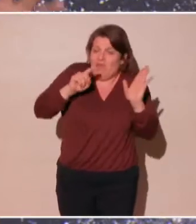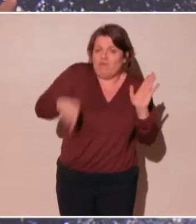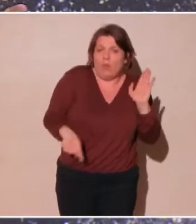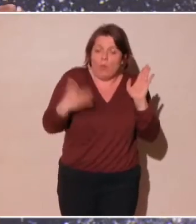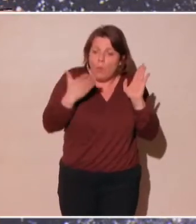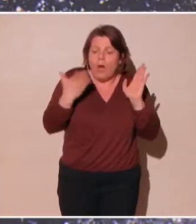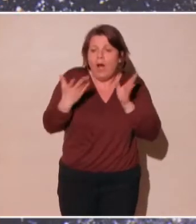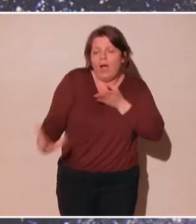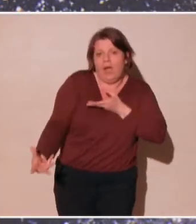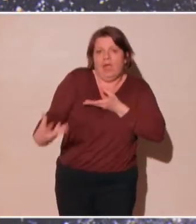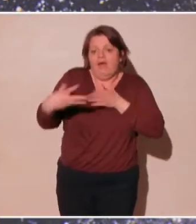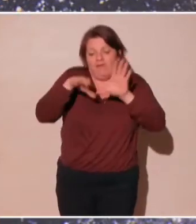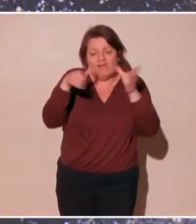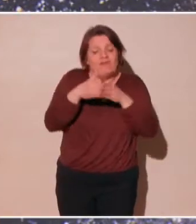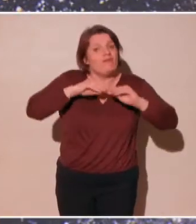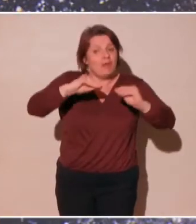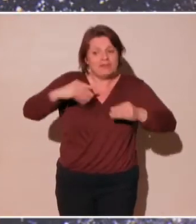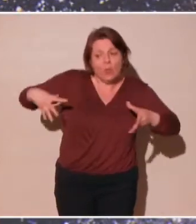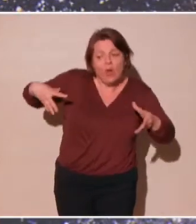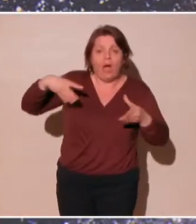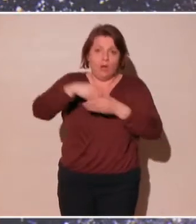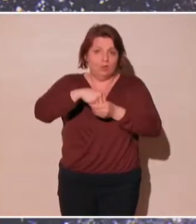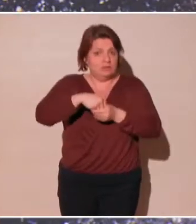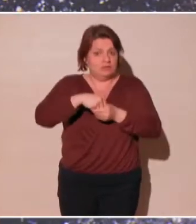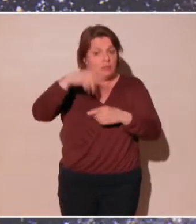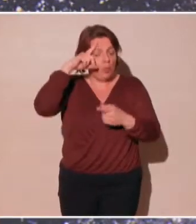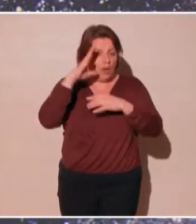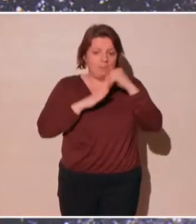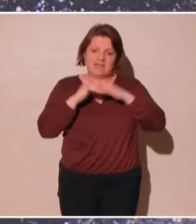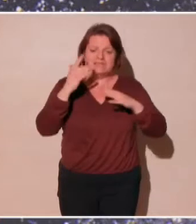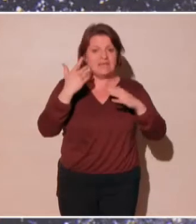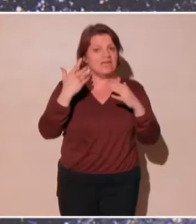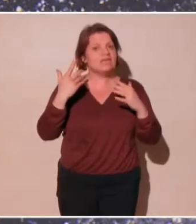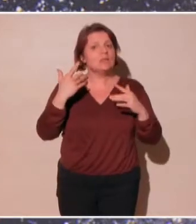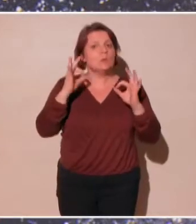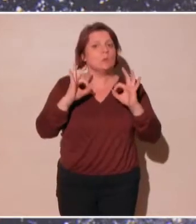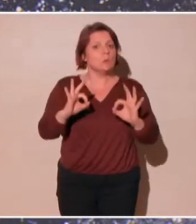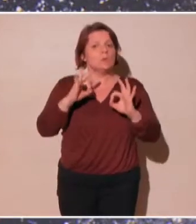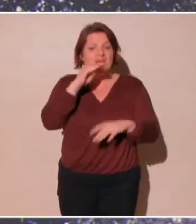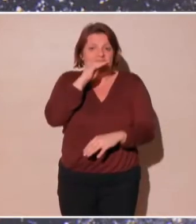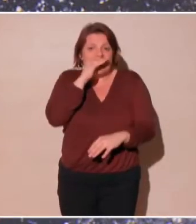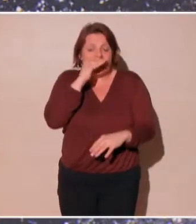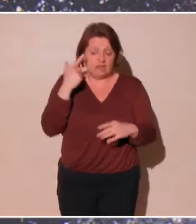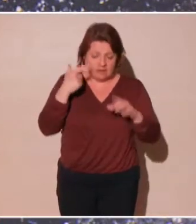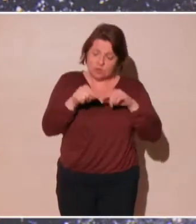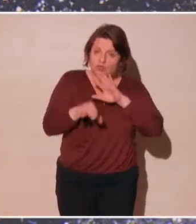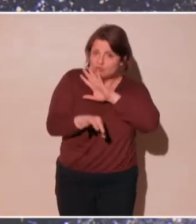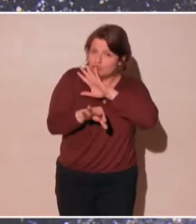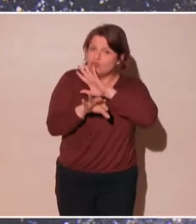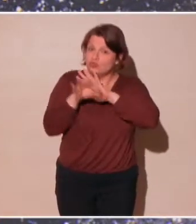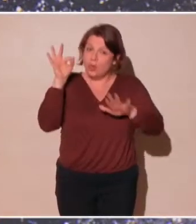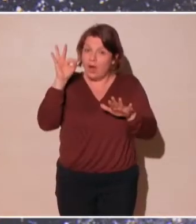we really have to integrate this idea of diversity in the challenges that are upon